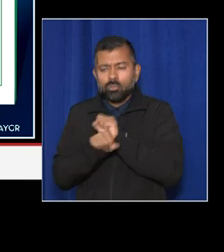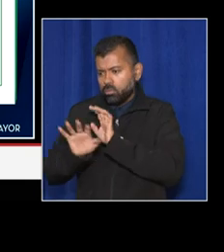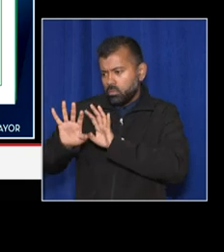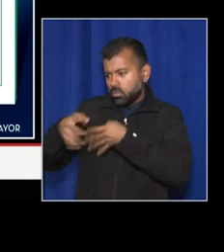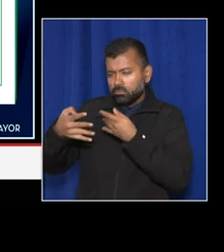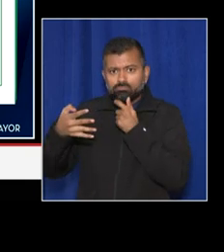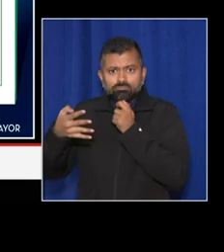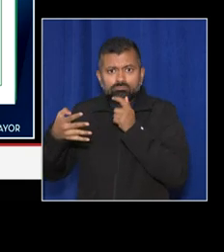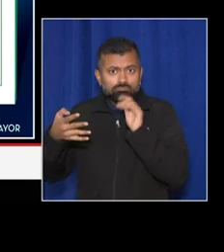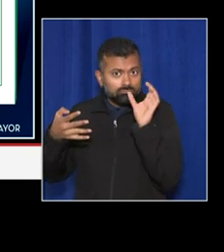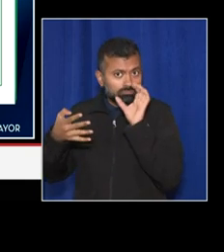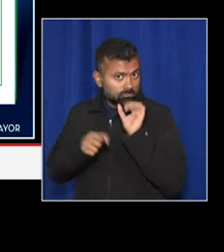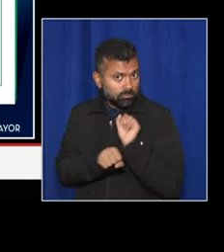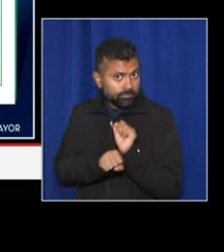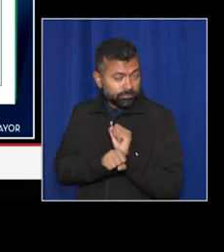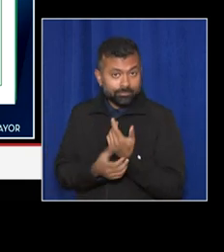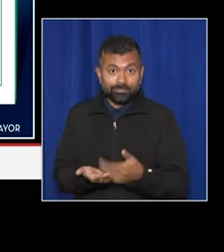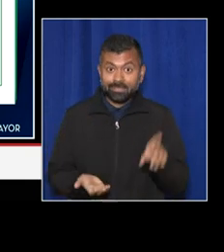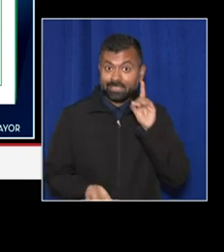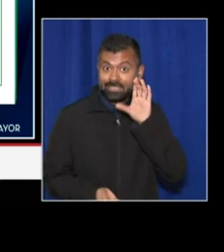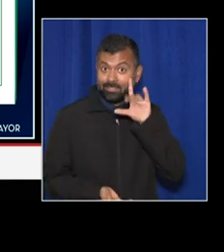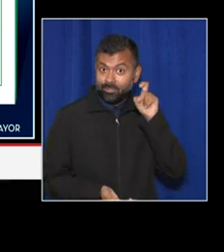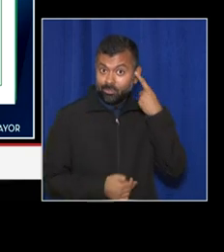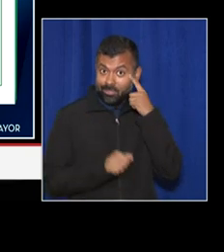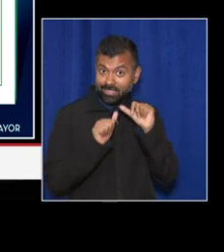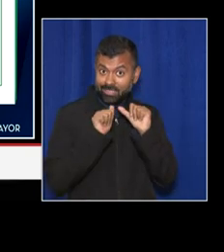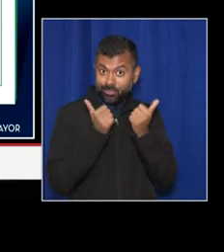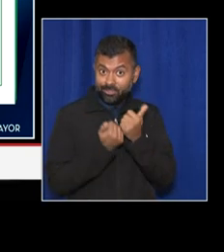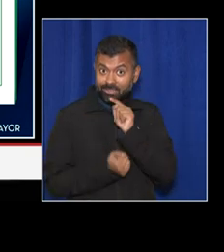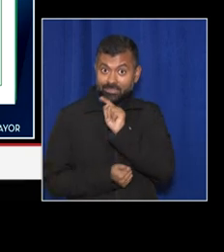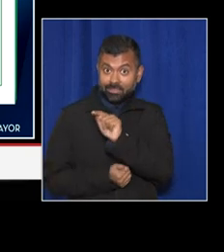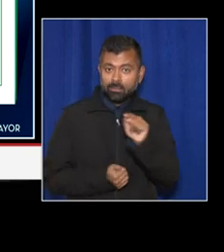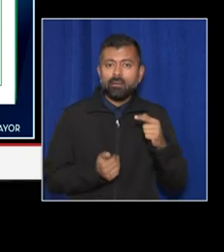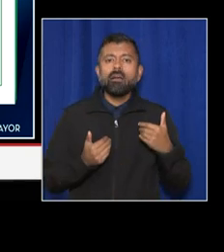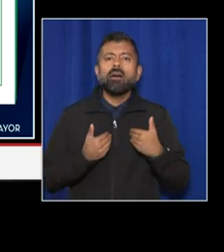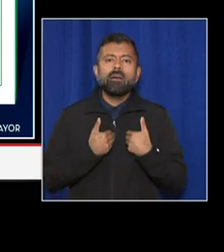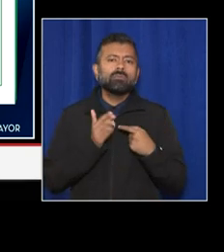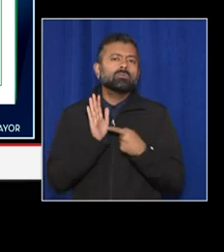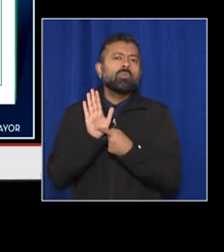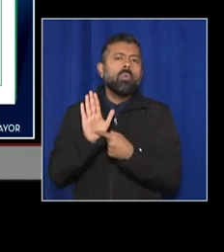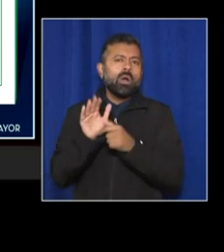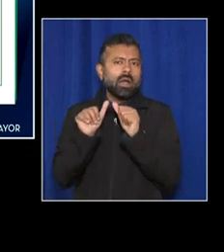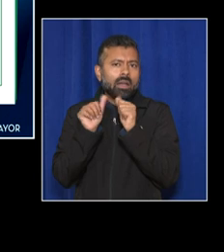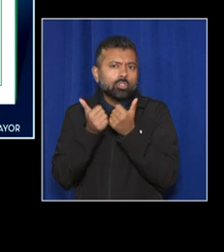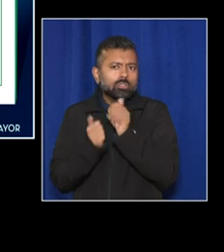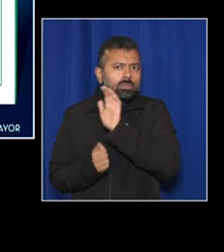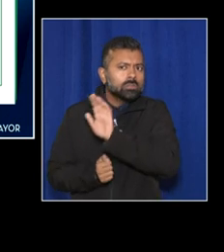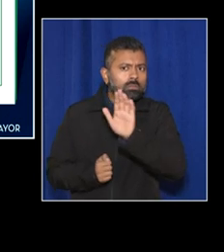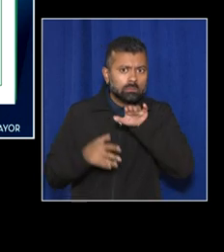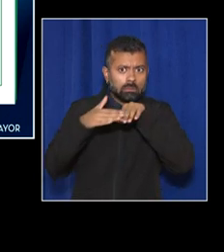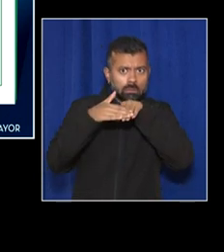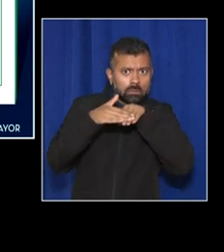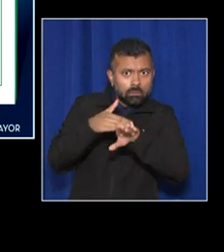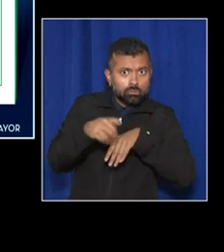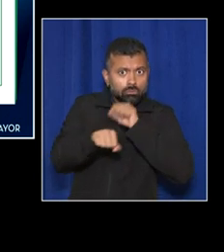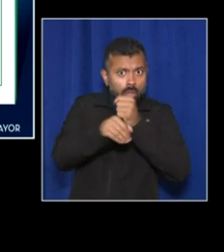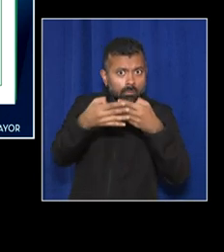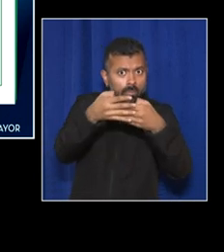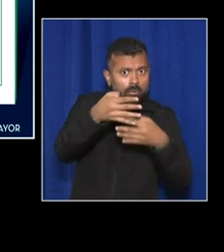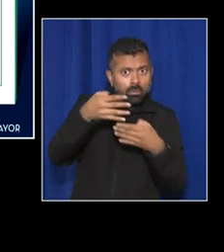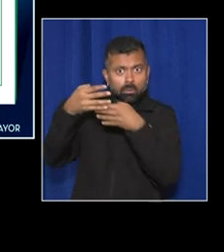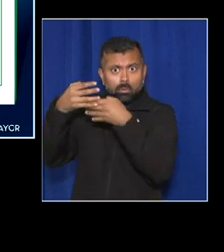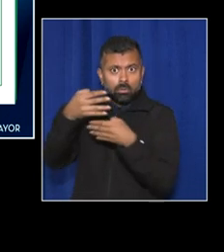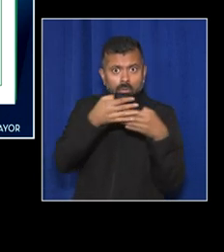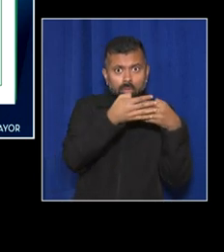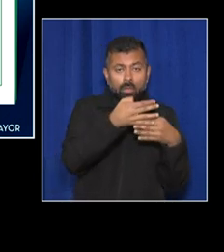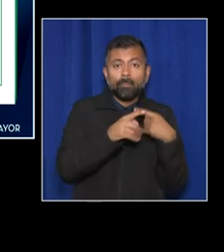agencies have identified positions within each agency that you'll be able to apply for. Additionally, private sector employers